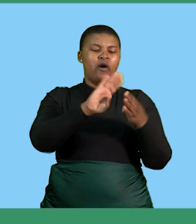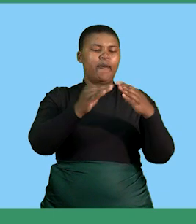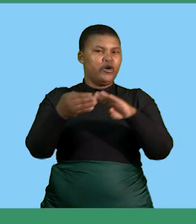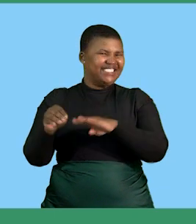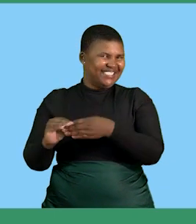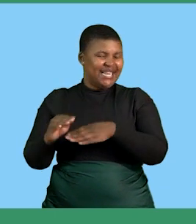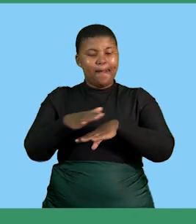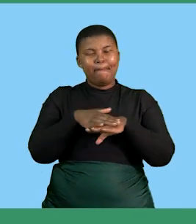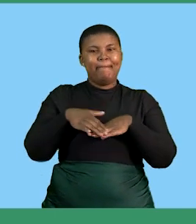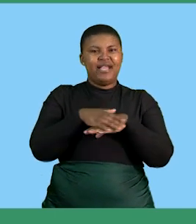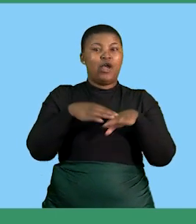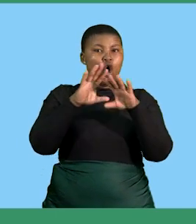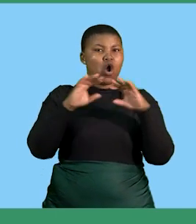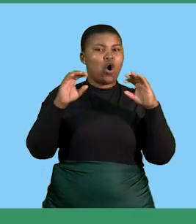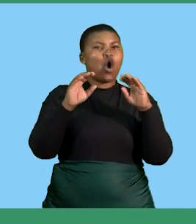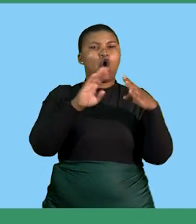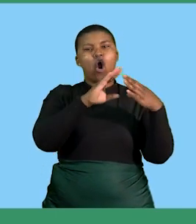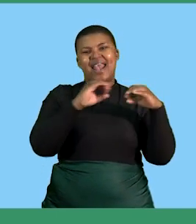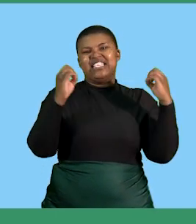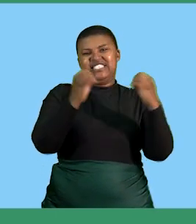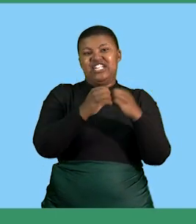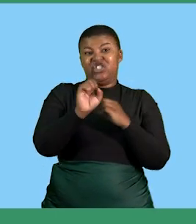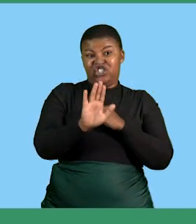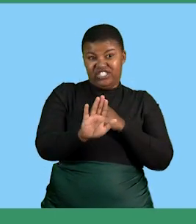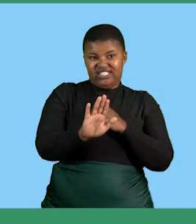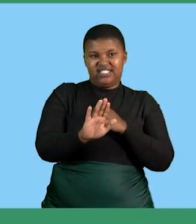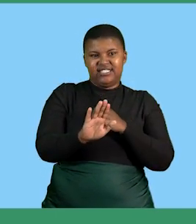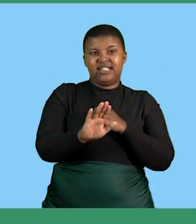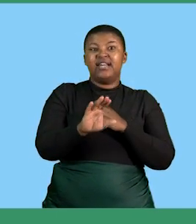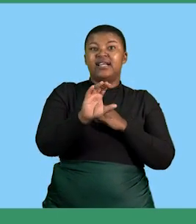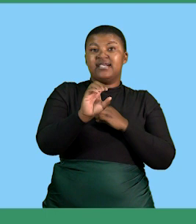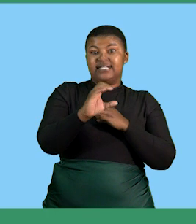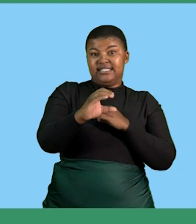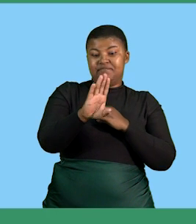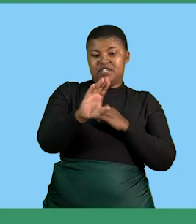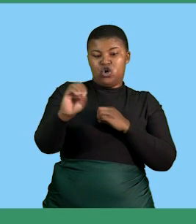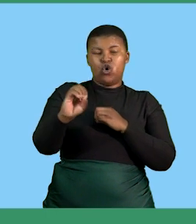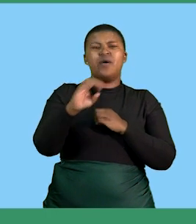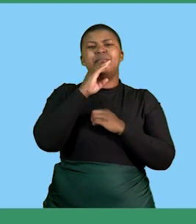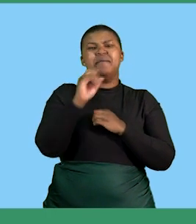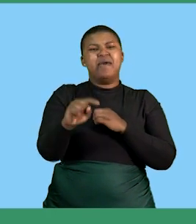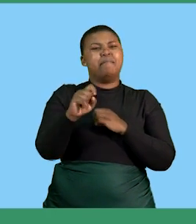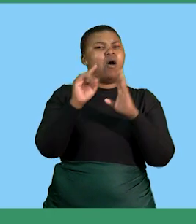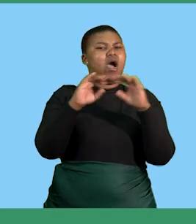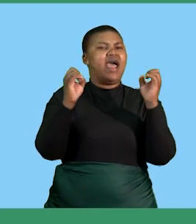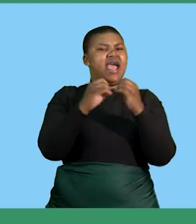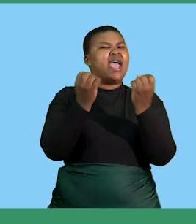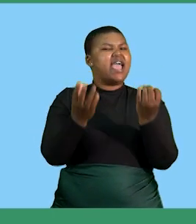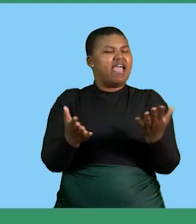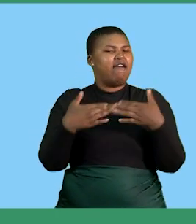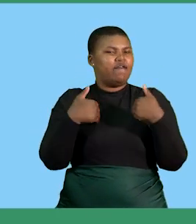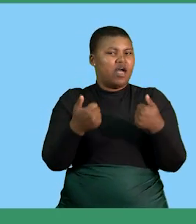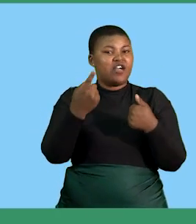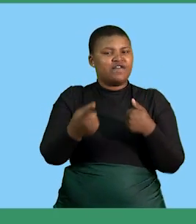community-based organizations, and they are organizations that provide welfare